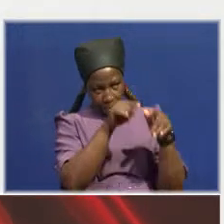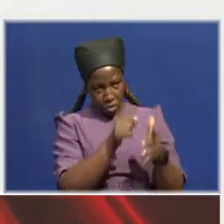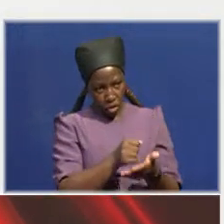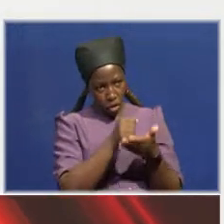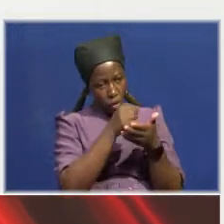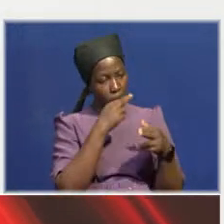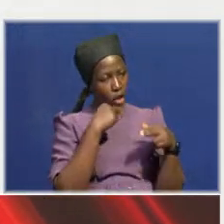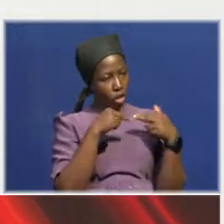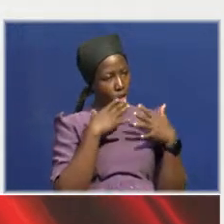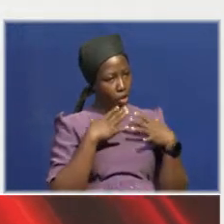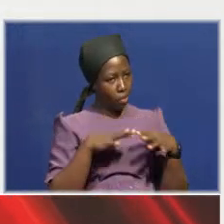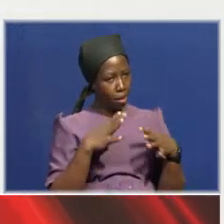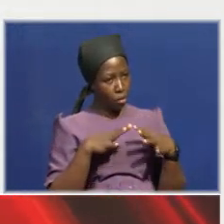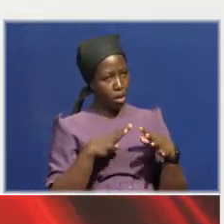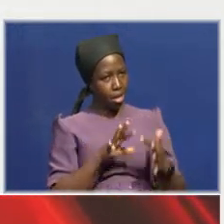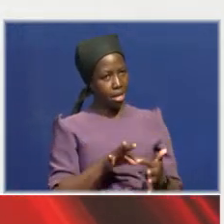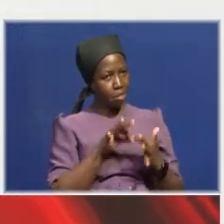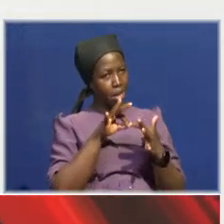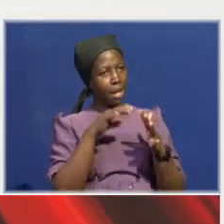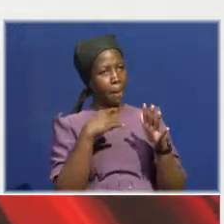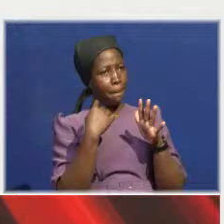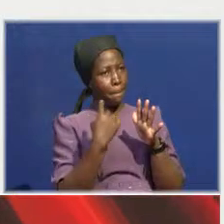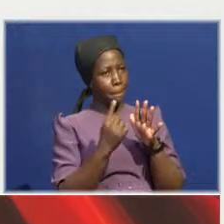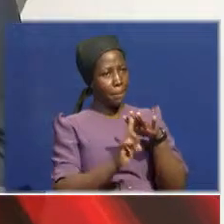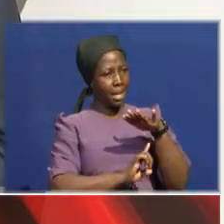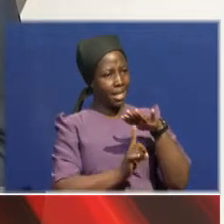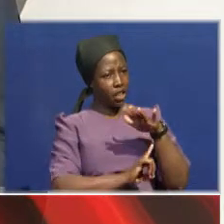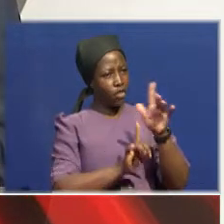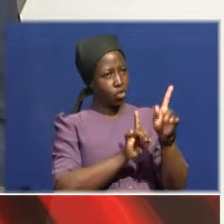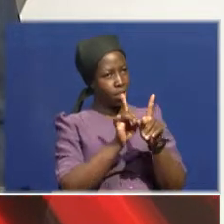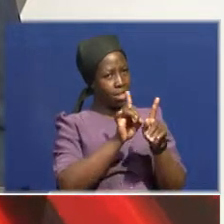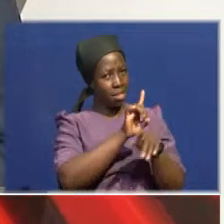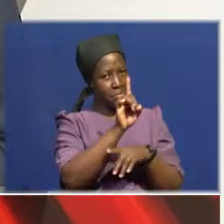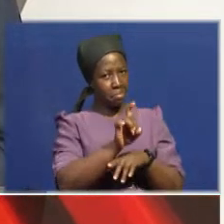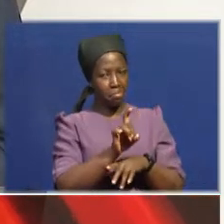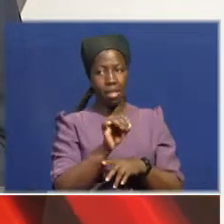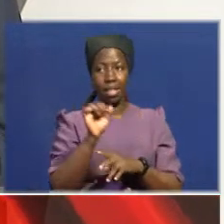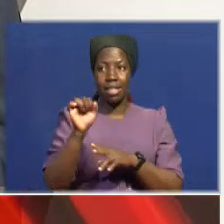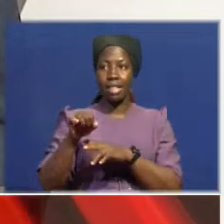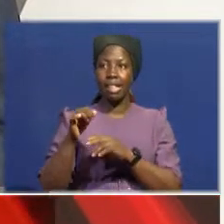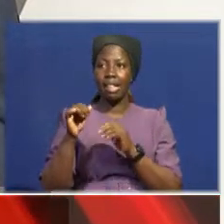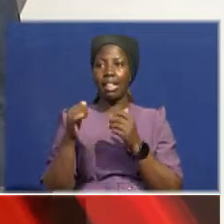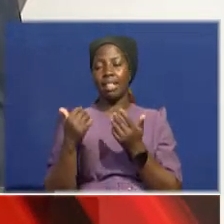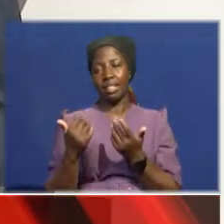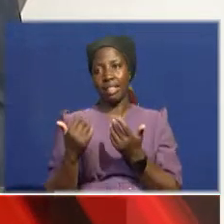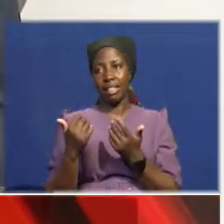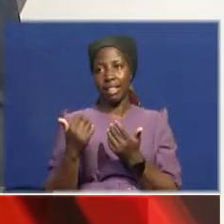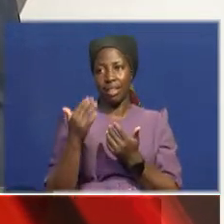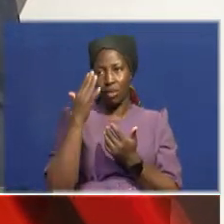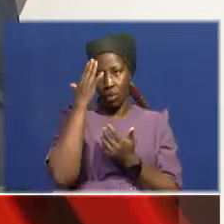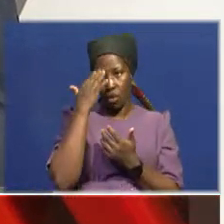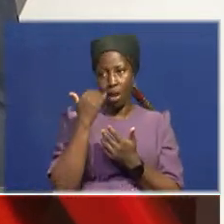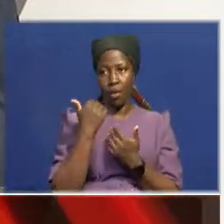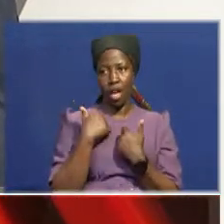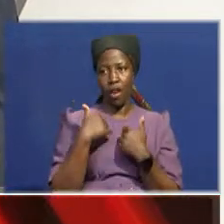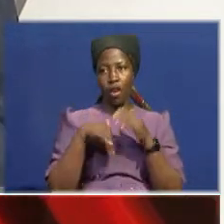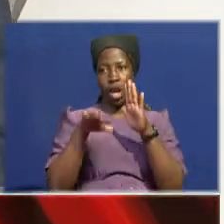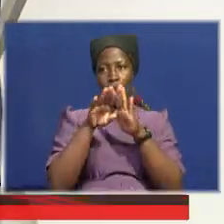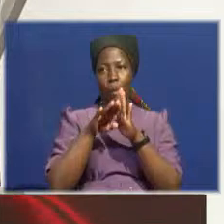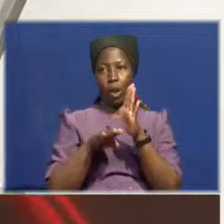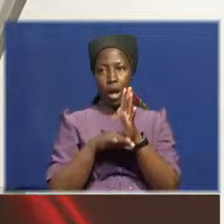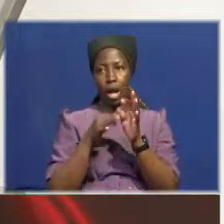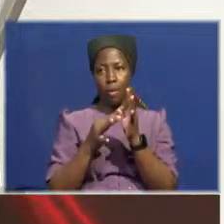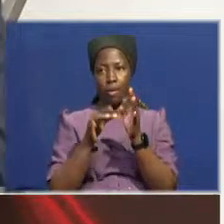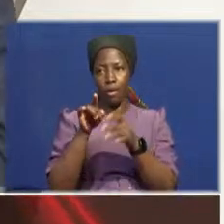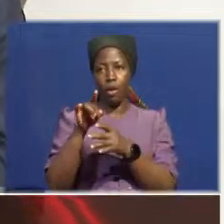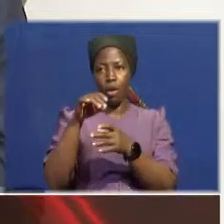within the industry, especially the Ministry of Tourism? Yeah, I can say in general the government, because there's a program. Mm-hmm. If you